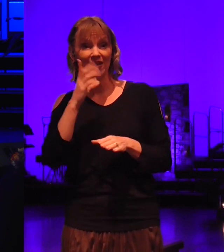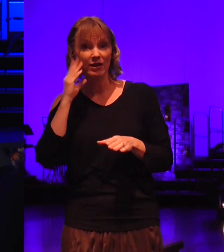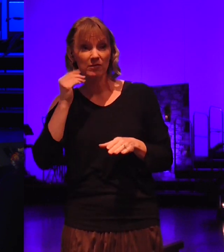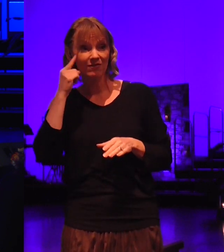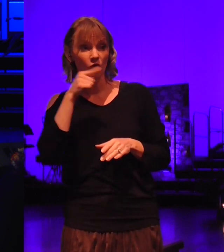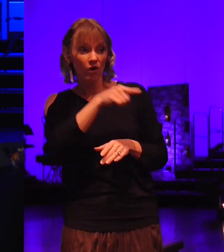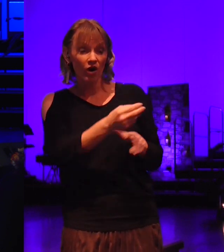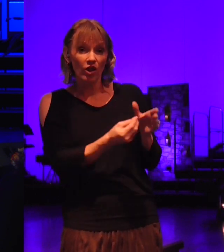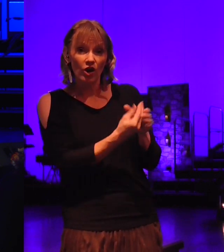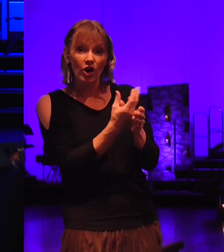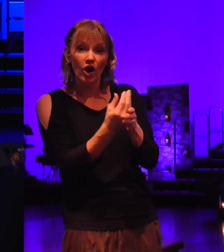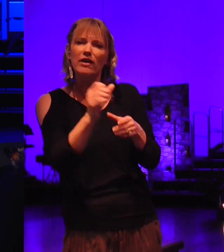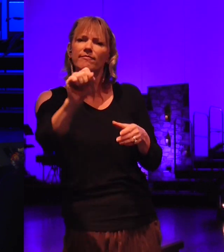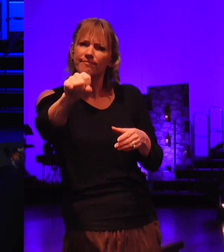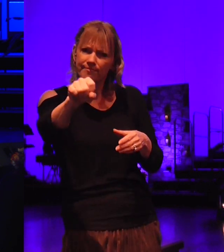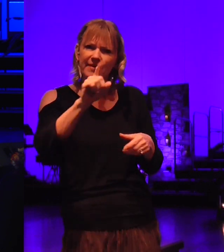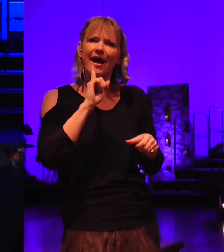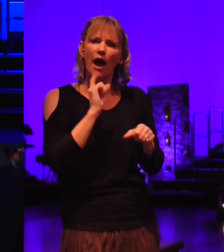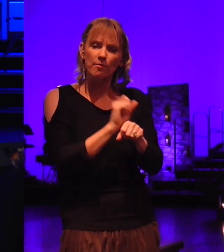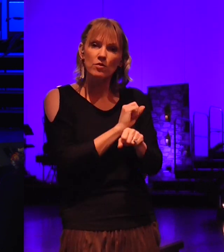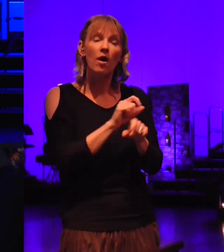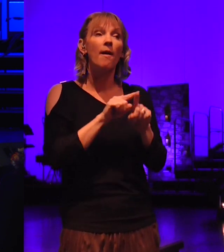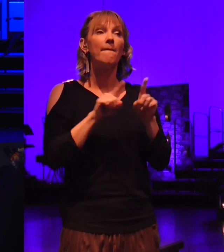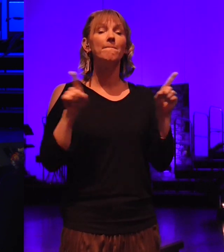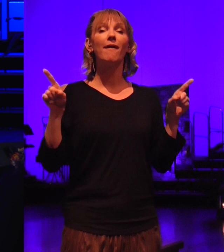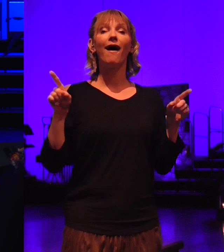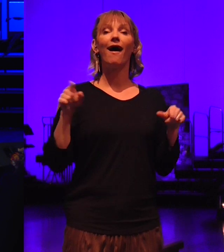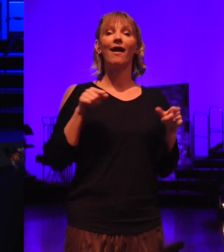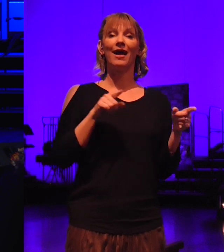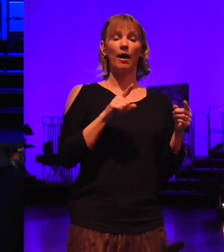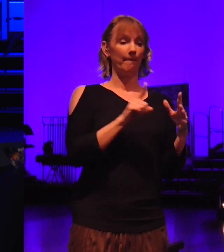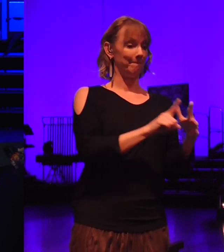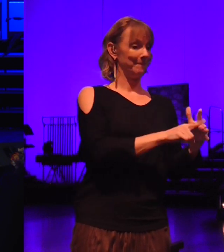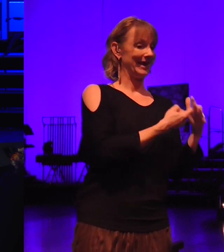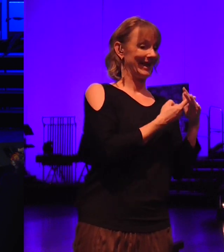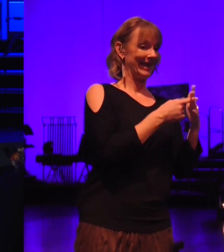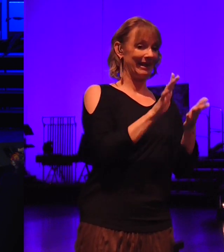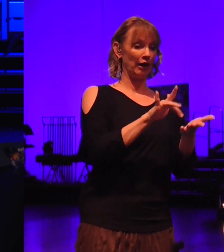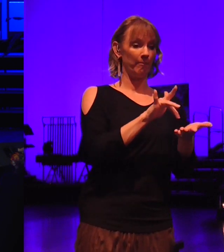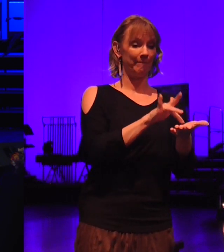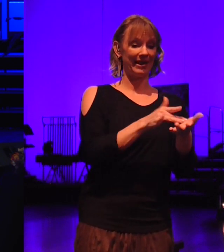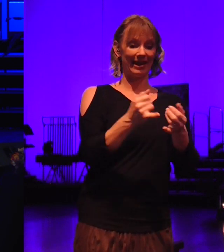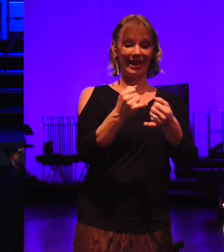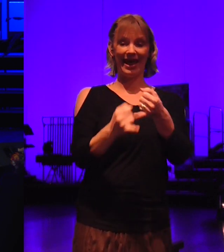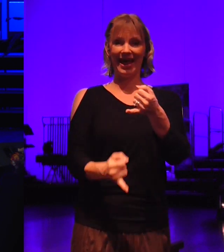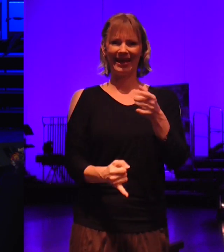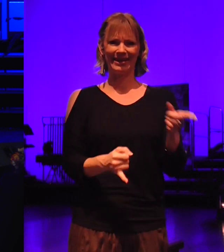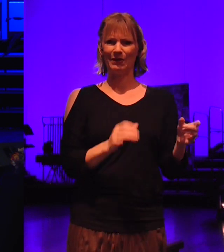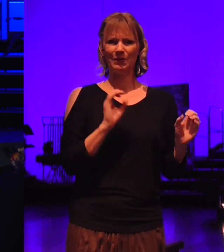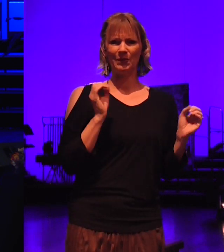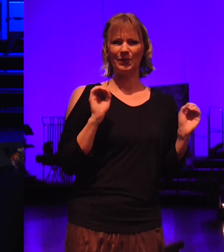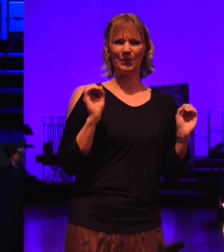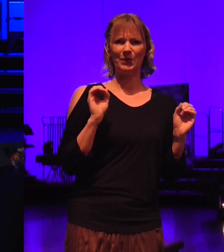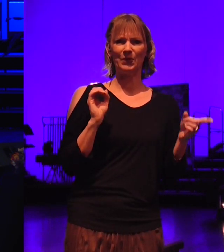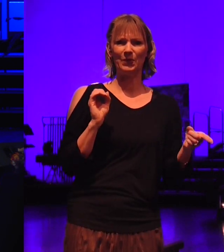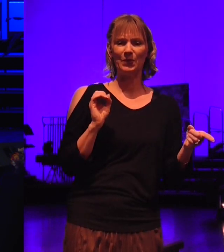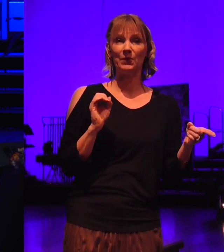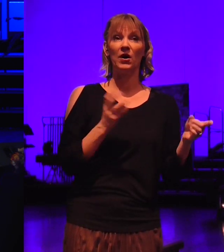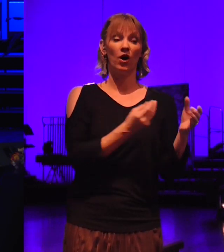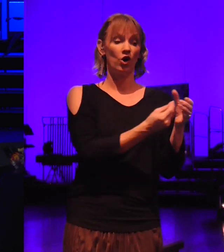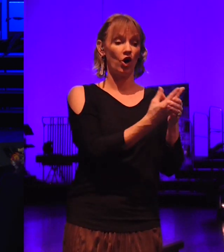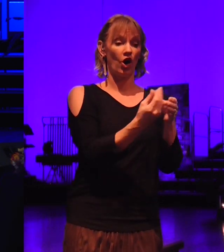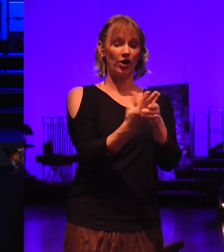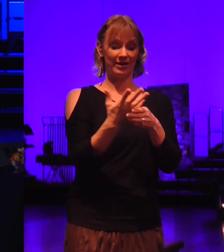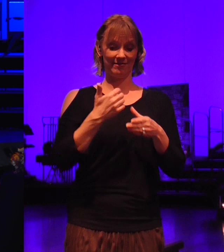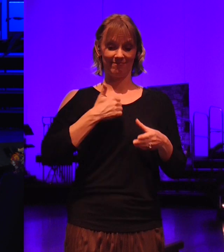Absolutely. But there's no such thing as a beginning, a middle, or an end. And as gardens, we will